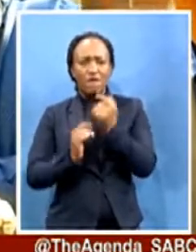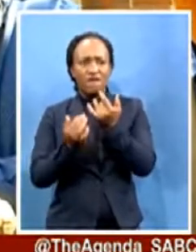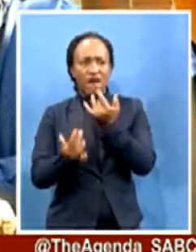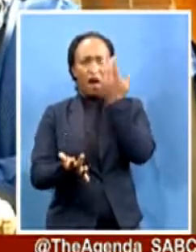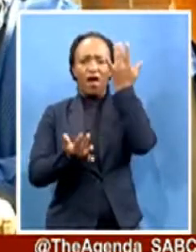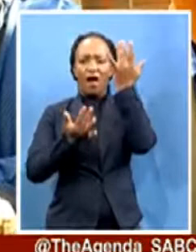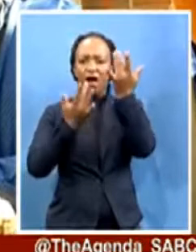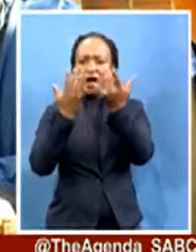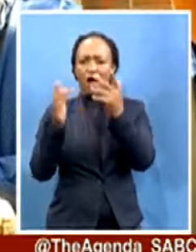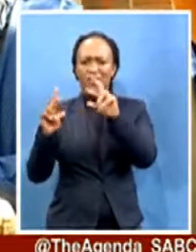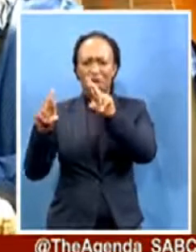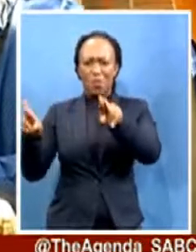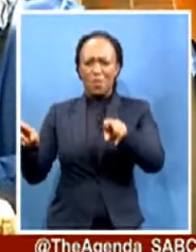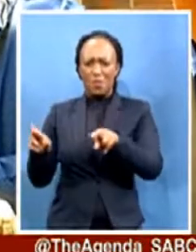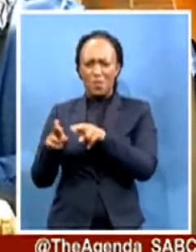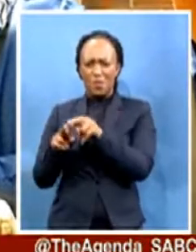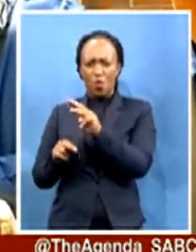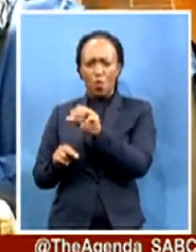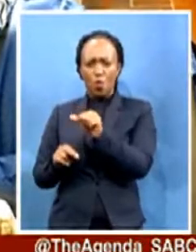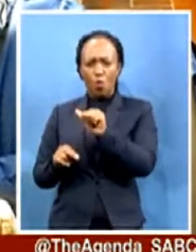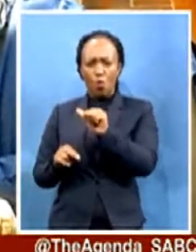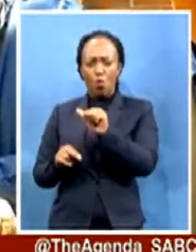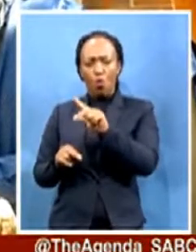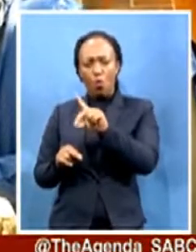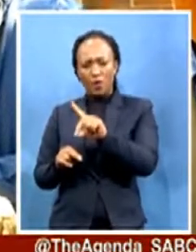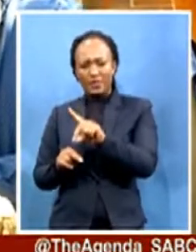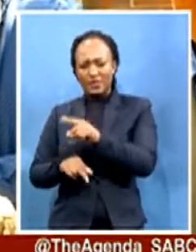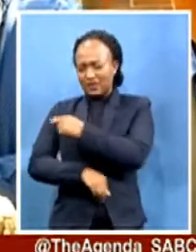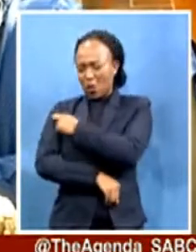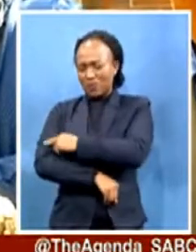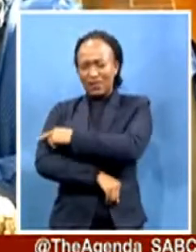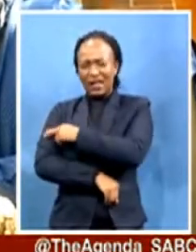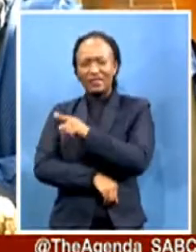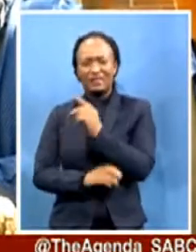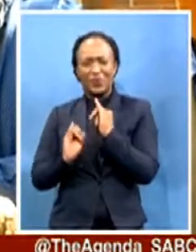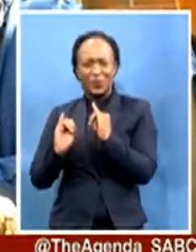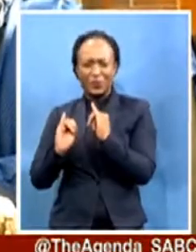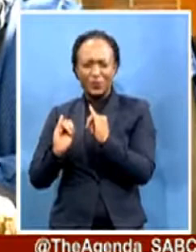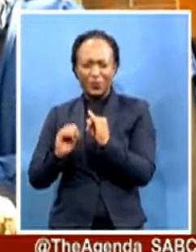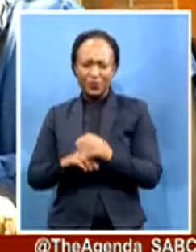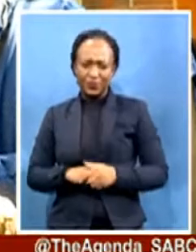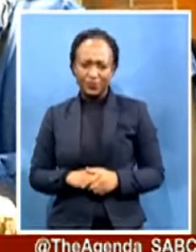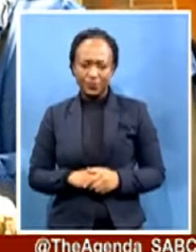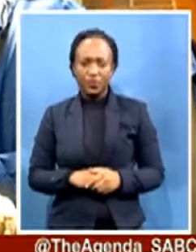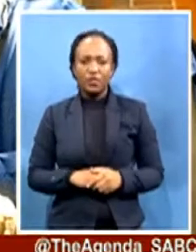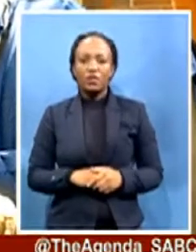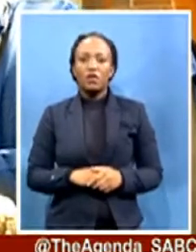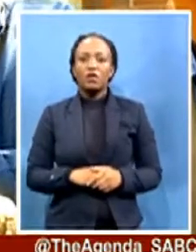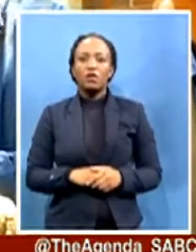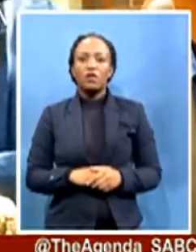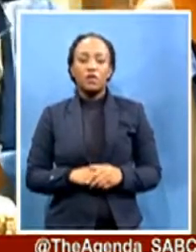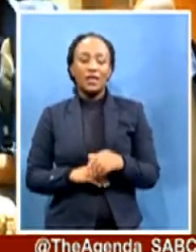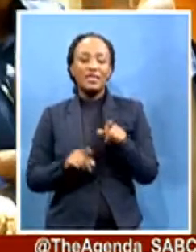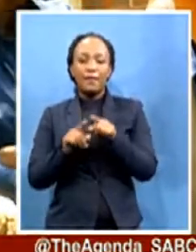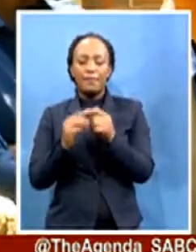the same time, we are also very sad that we even lost a patient. 3 weeks ago, I was in Gauteng